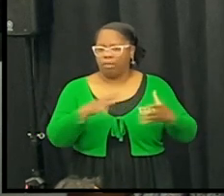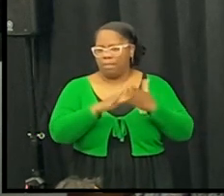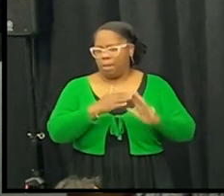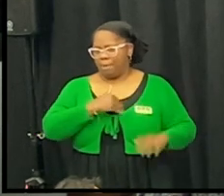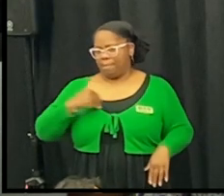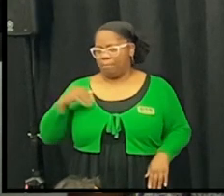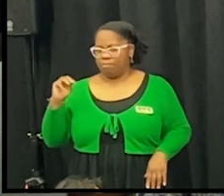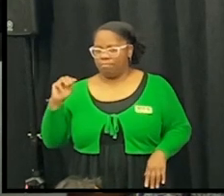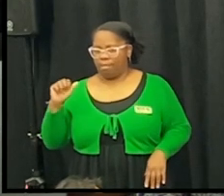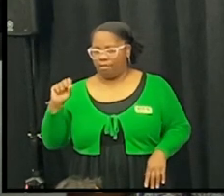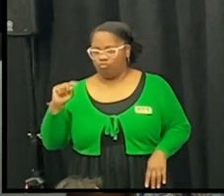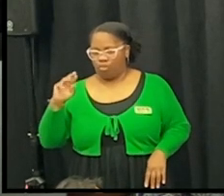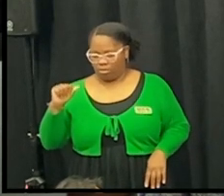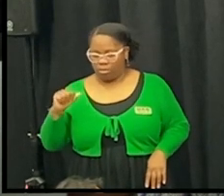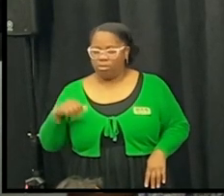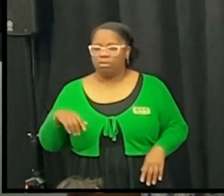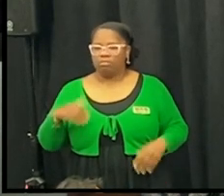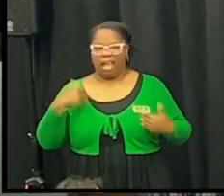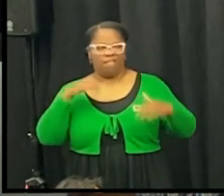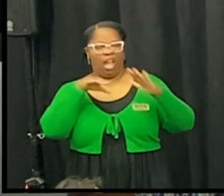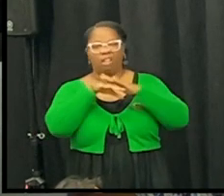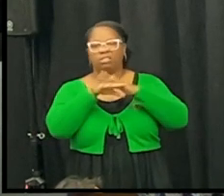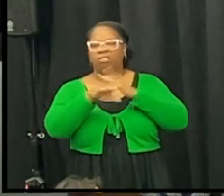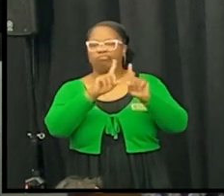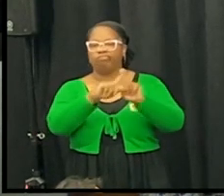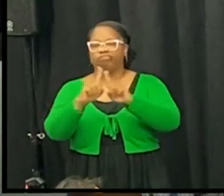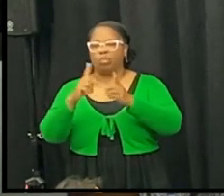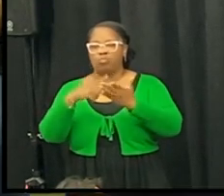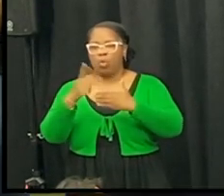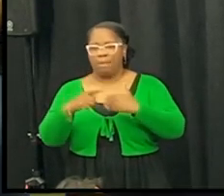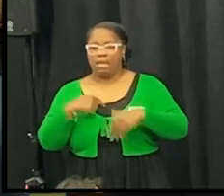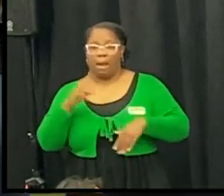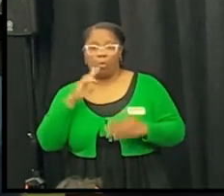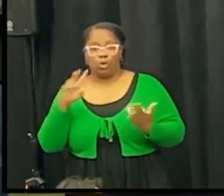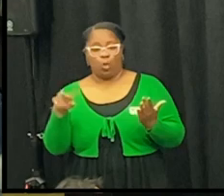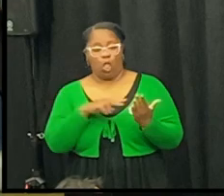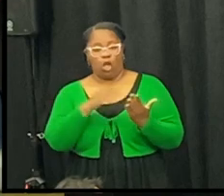member of Maestra and has access to all of these programs. I'm actually going to look at your list.